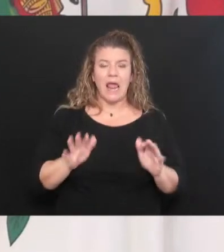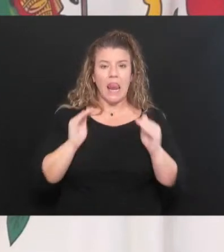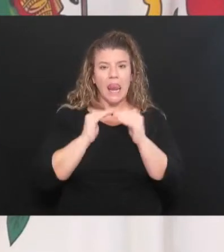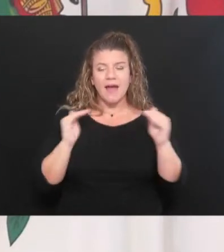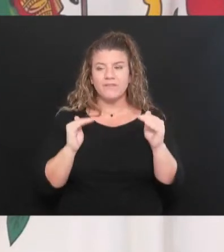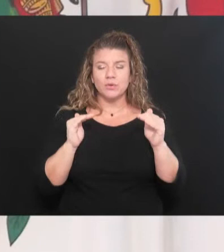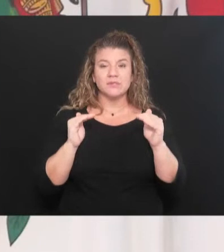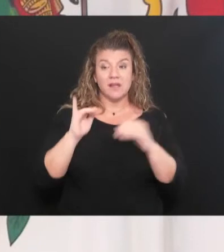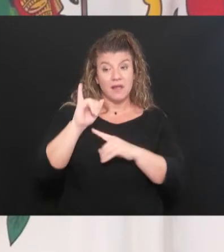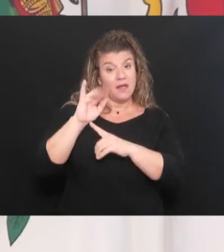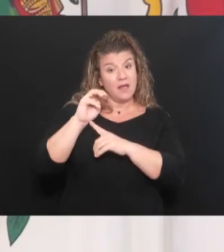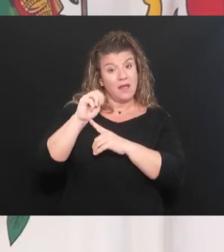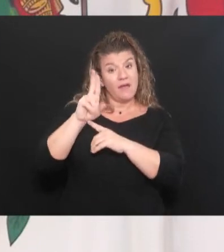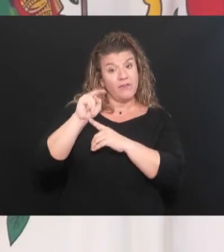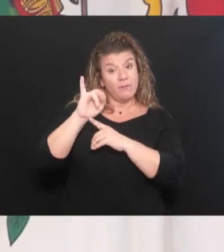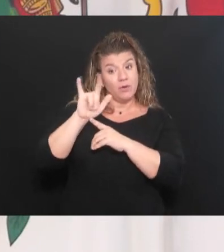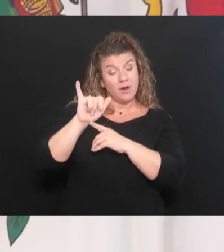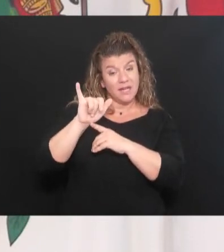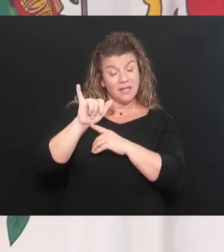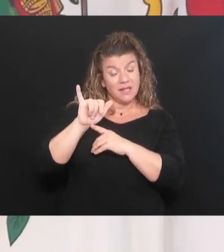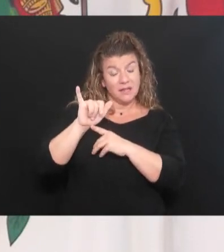levels of immunity.